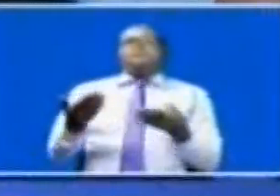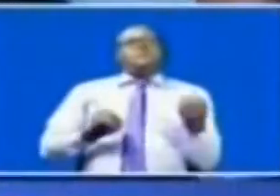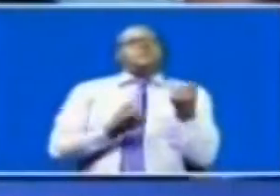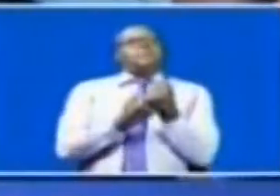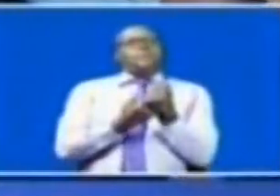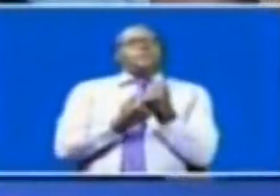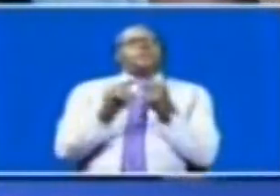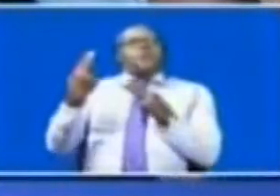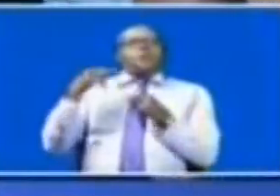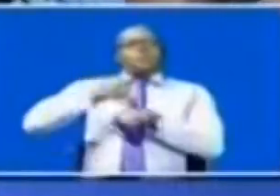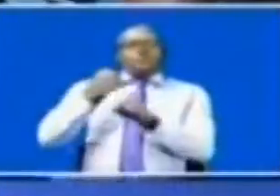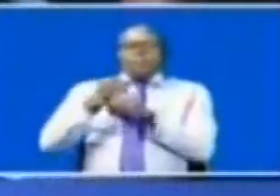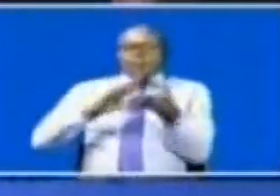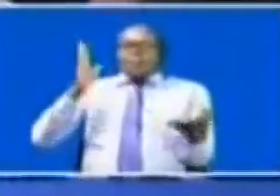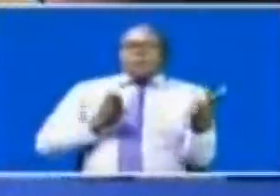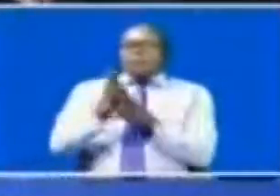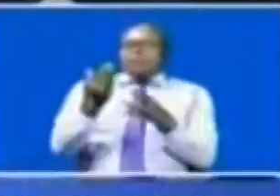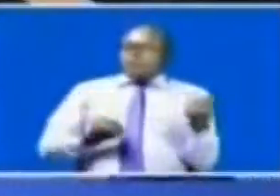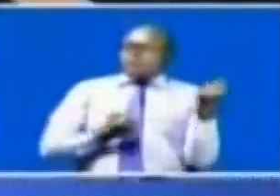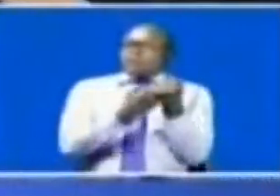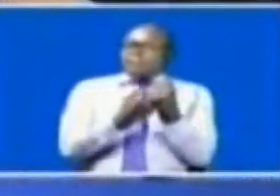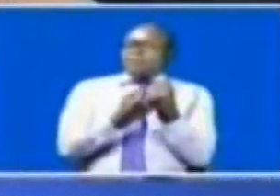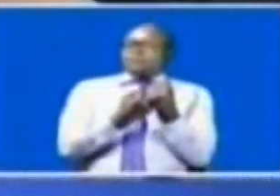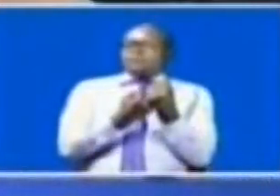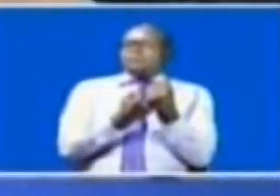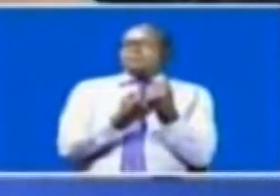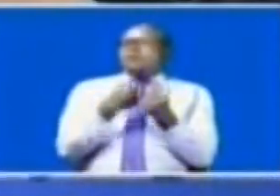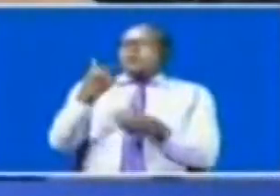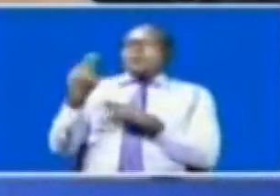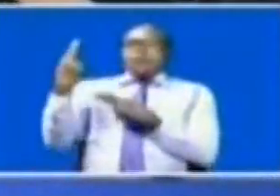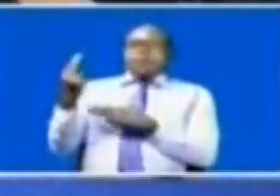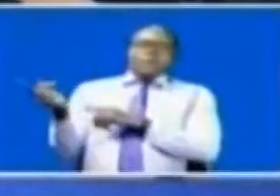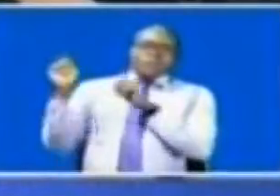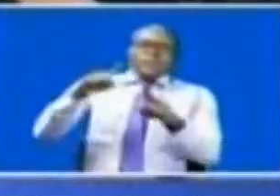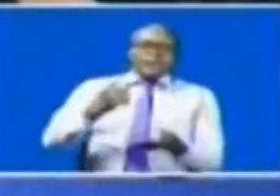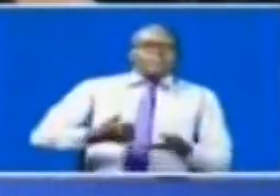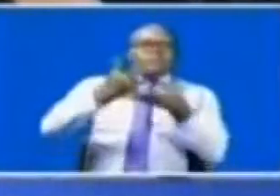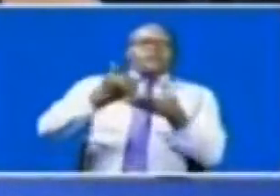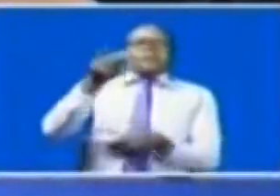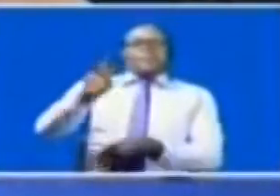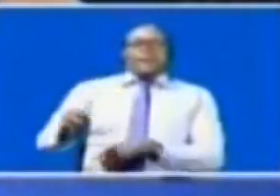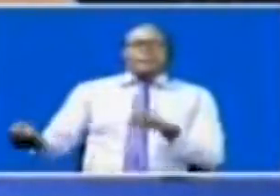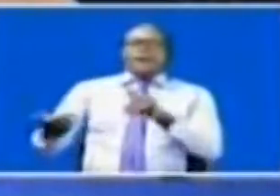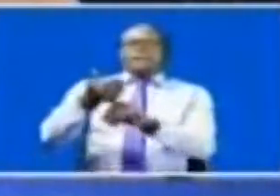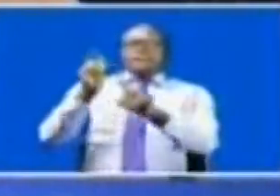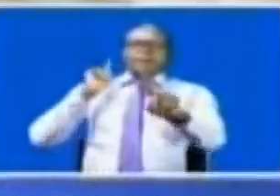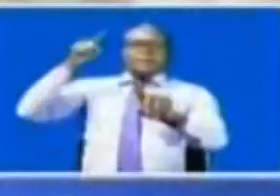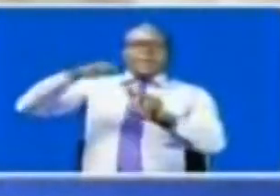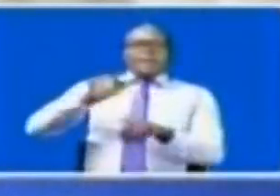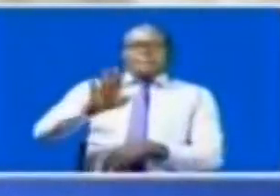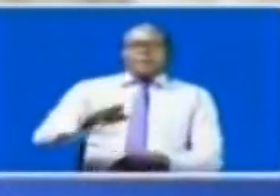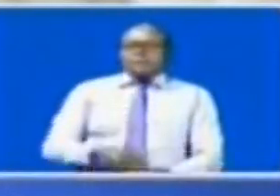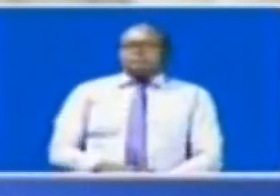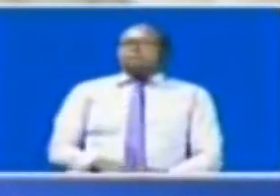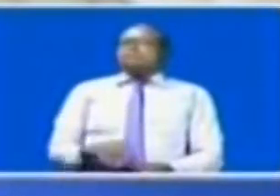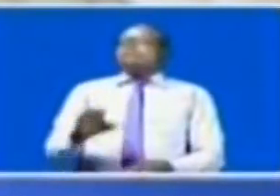they hope to make headway through funding and assistance from well-wishers, whom they hope will come forward to help them accomplish their journey. Chlorine